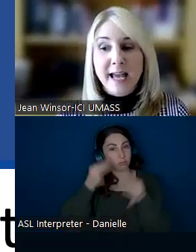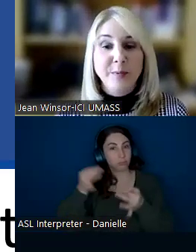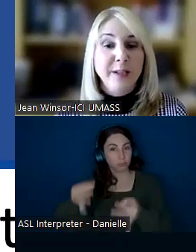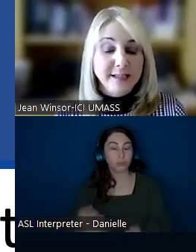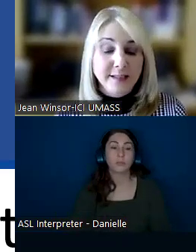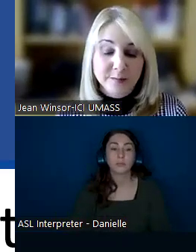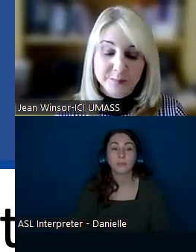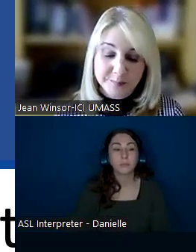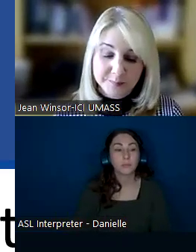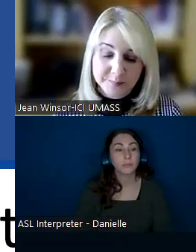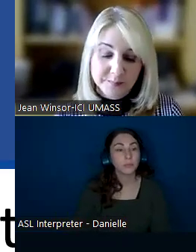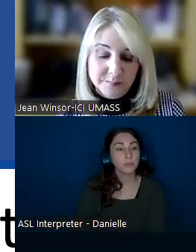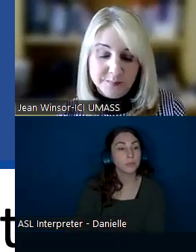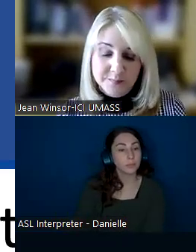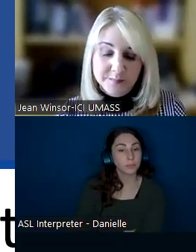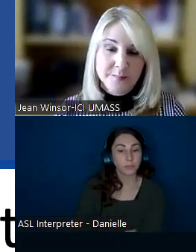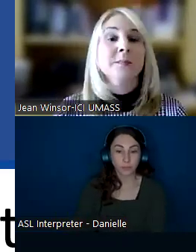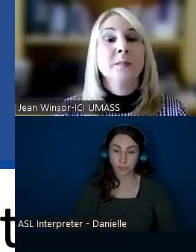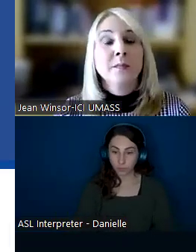Next slide, please.